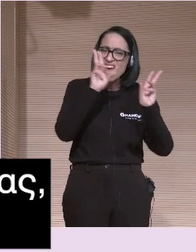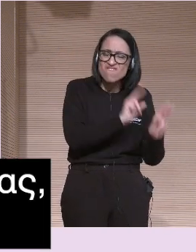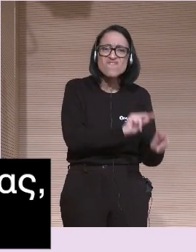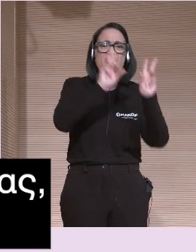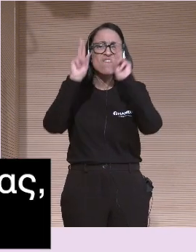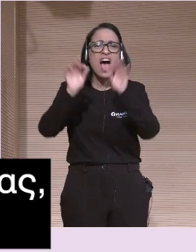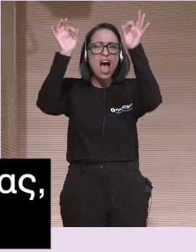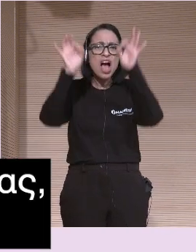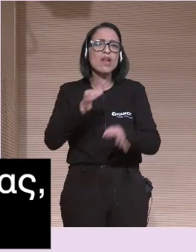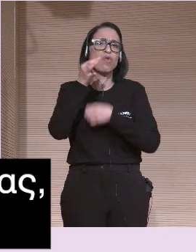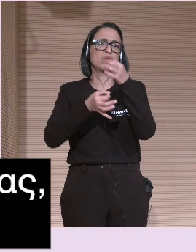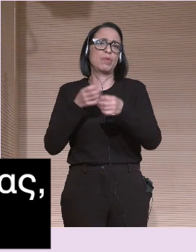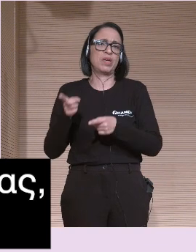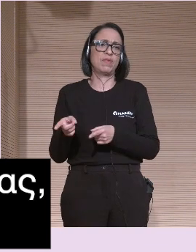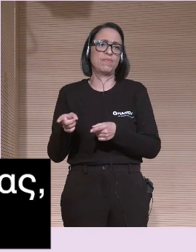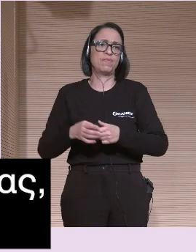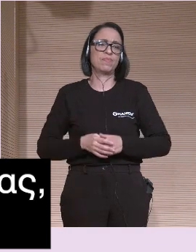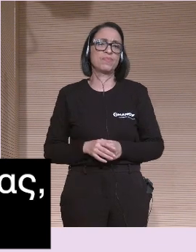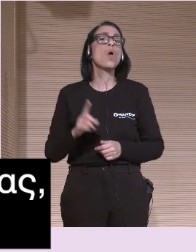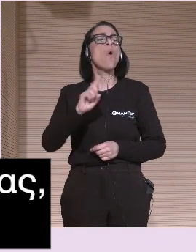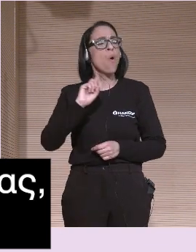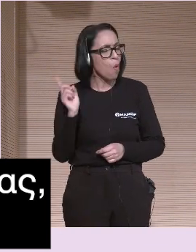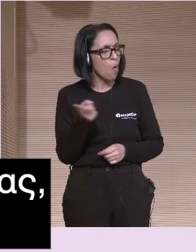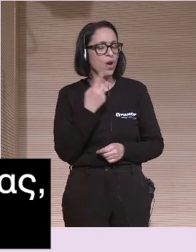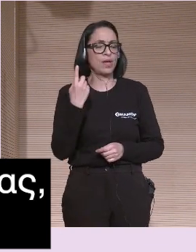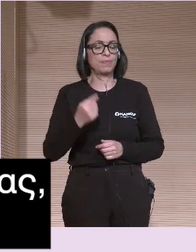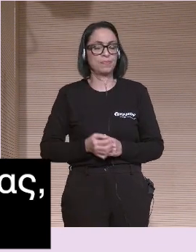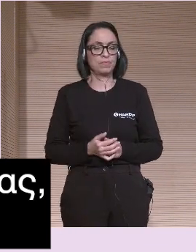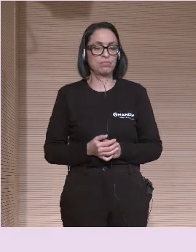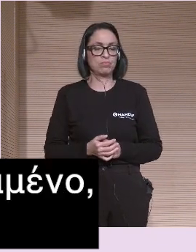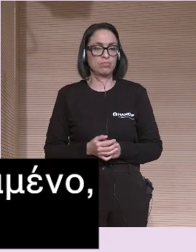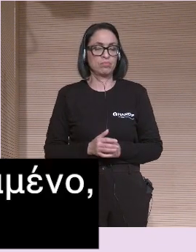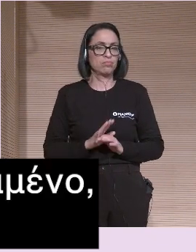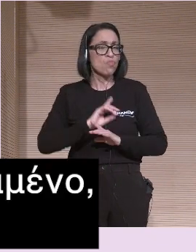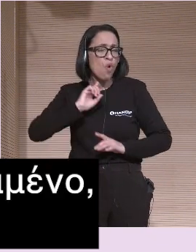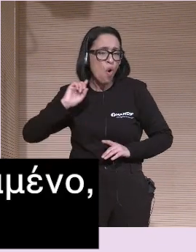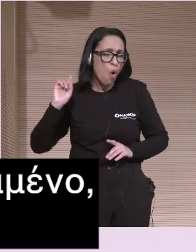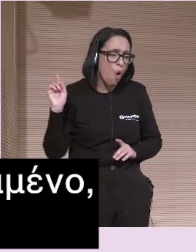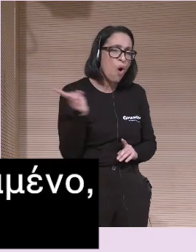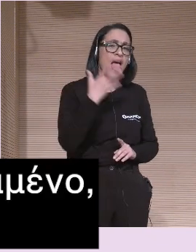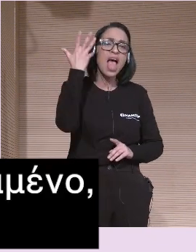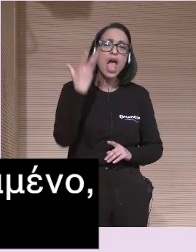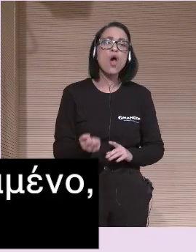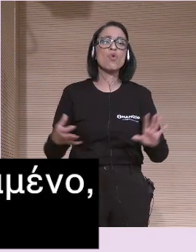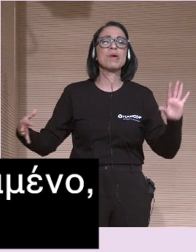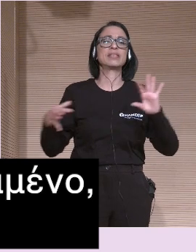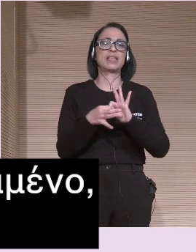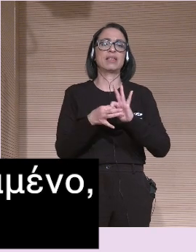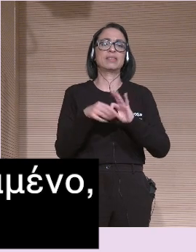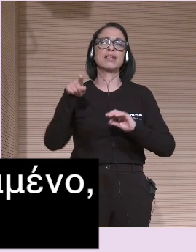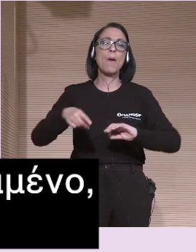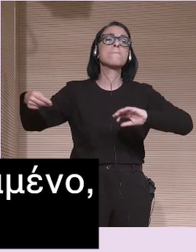Migration is a story to which we are all, without exception, personally connected. And I know that sounds on one level perhaps a little trivial or